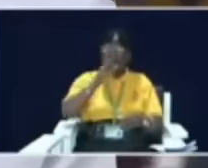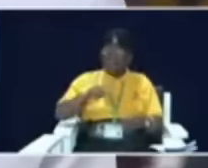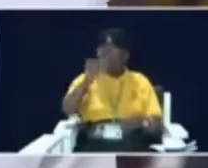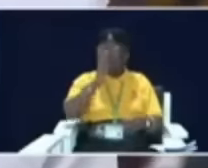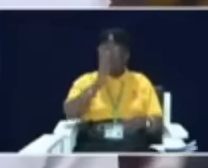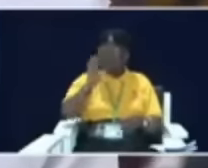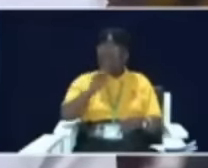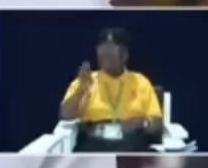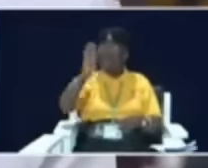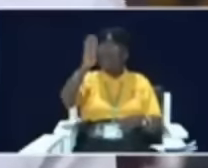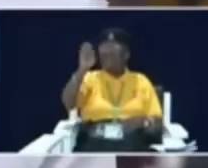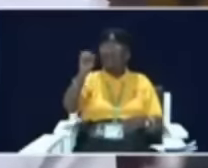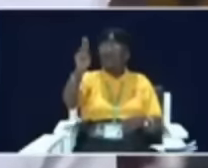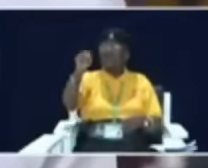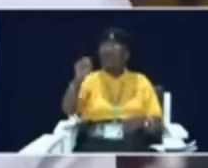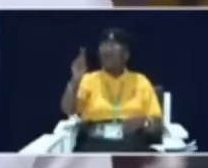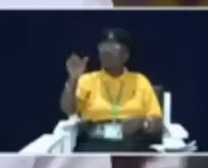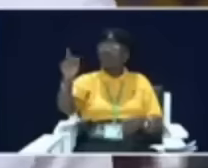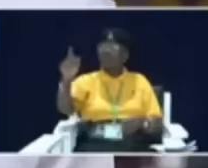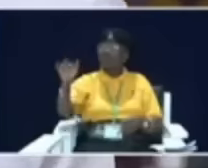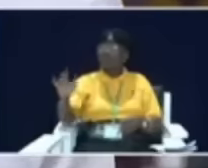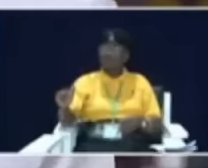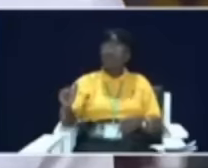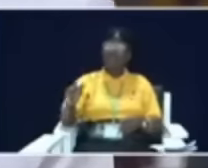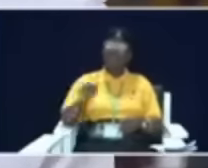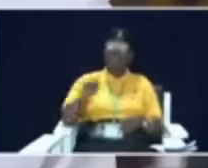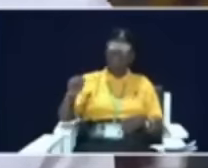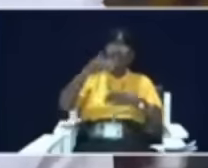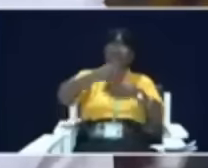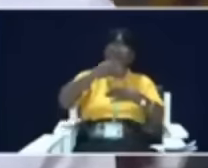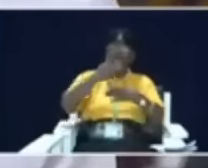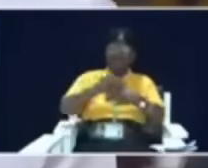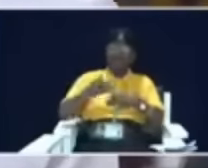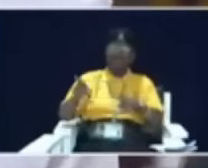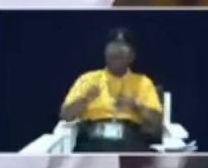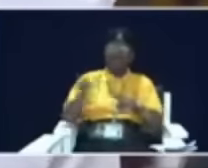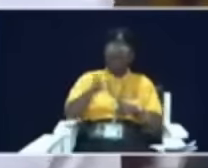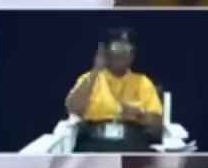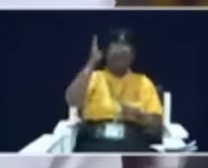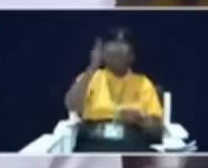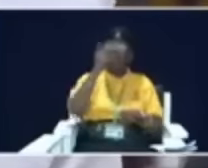A wall, as you will probably see in big houses,